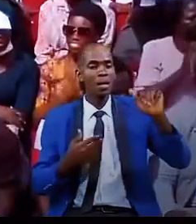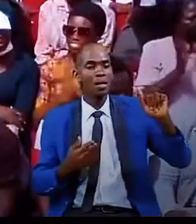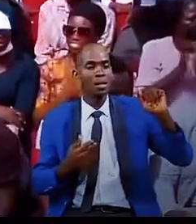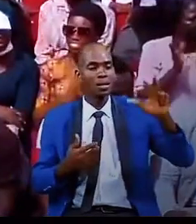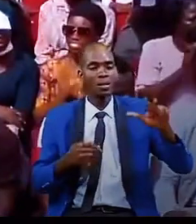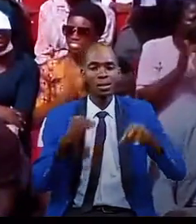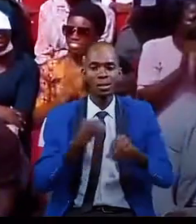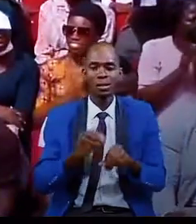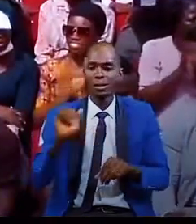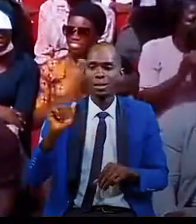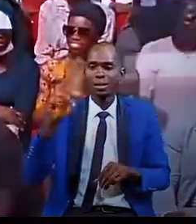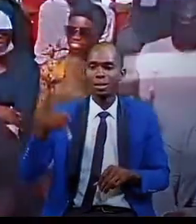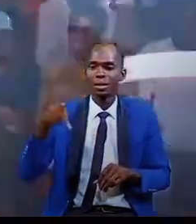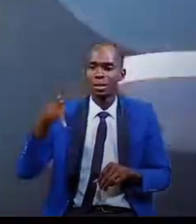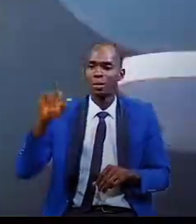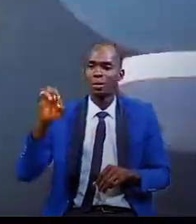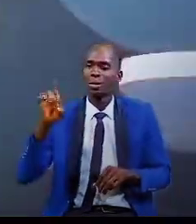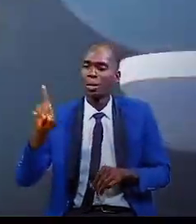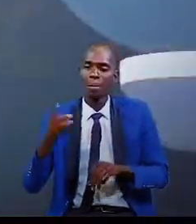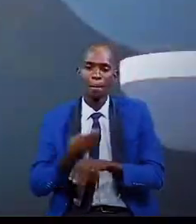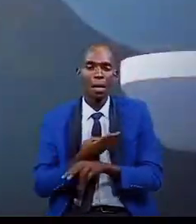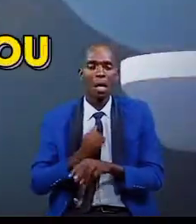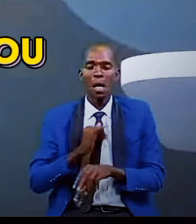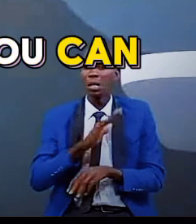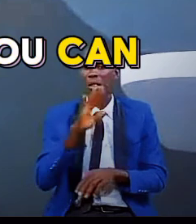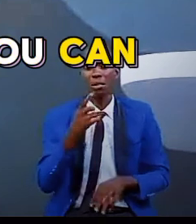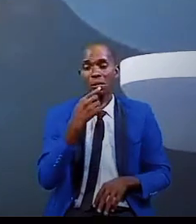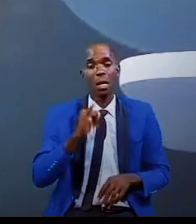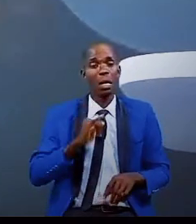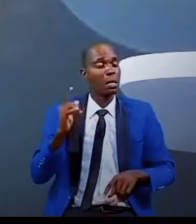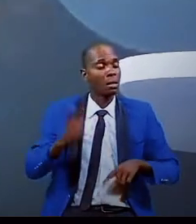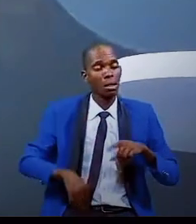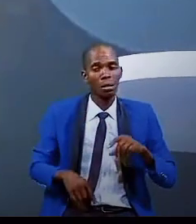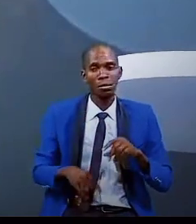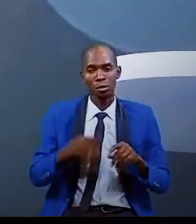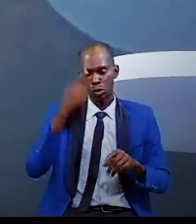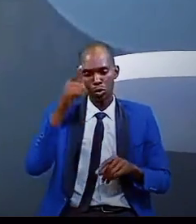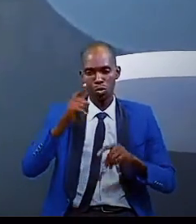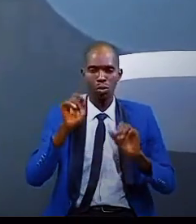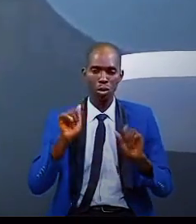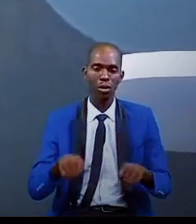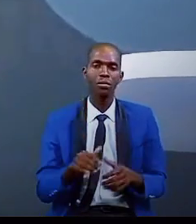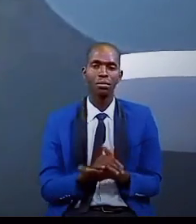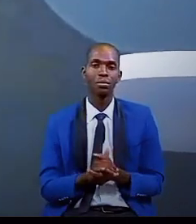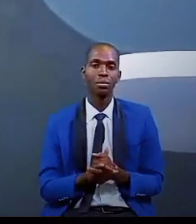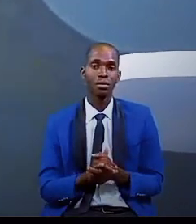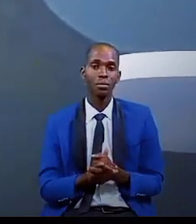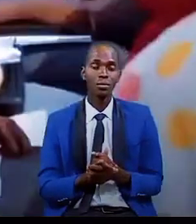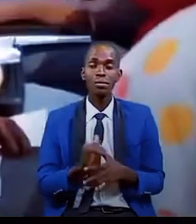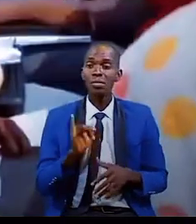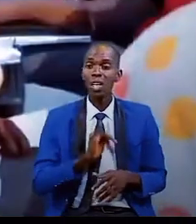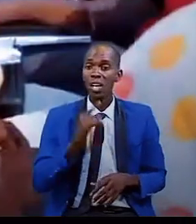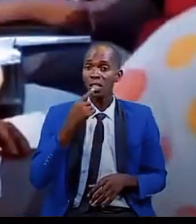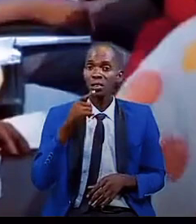say I cannot because you can. I said you can.